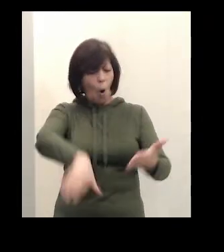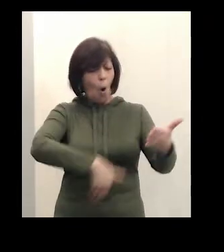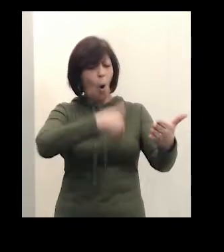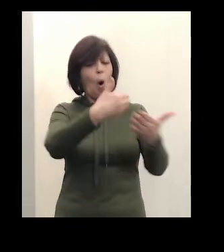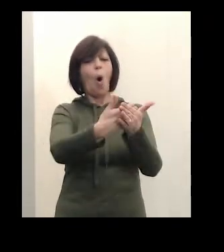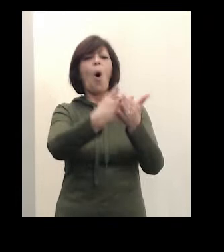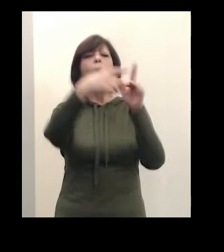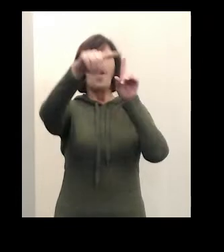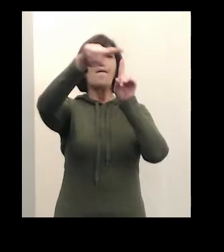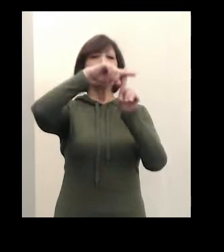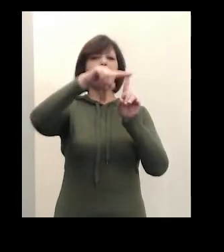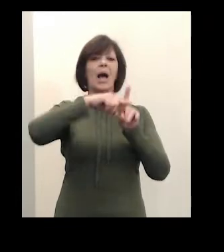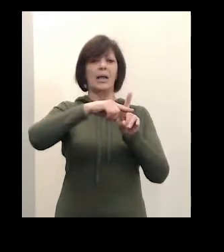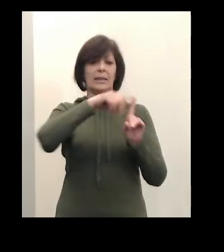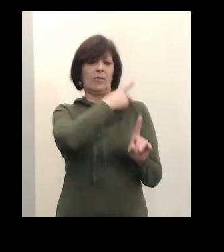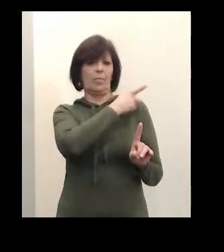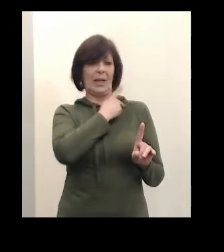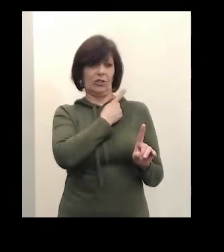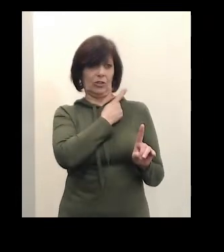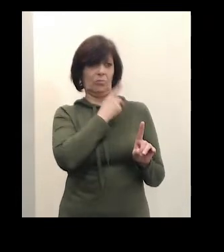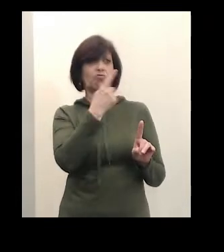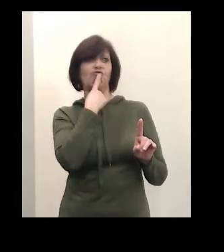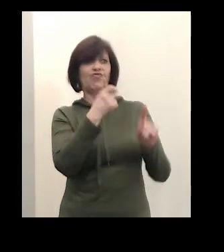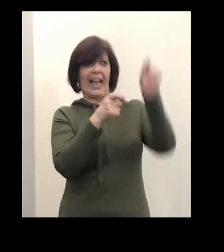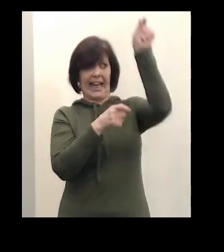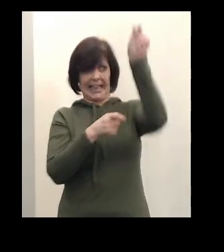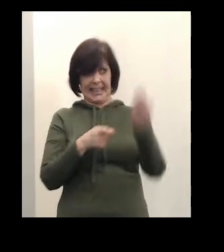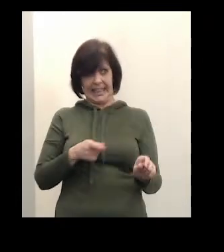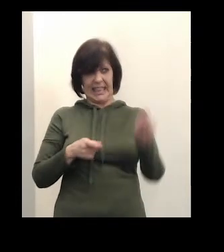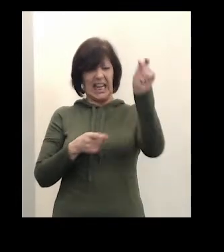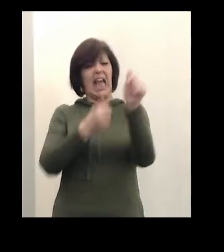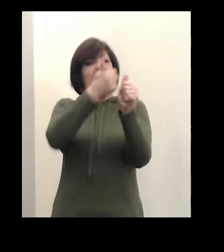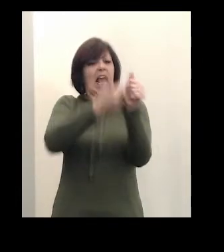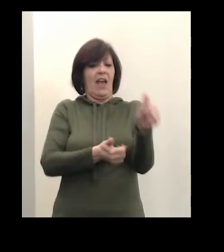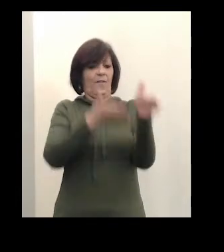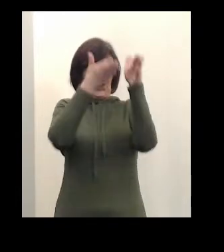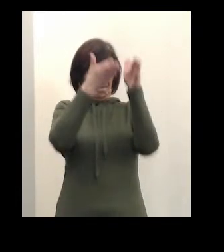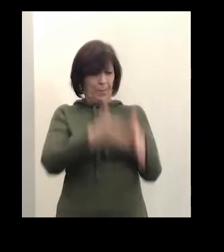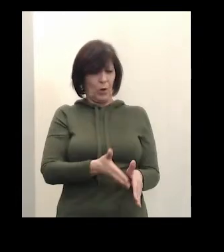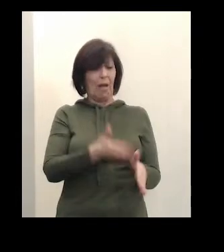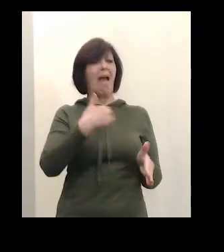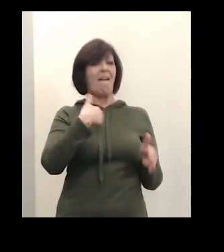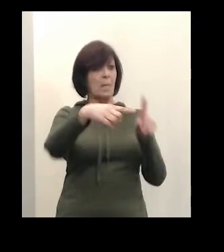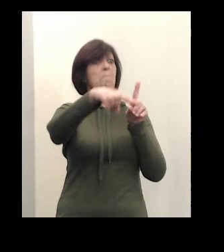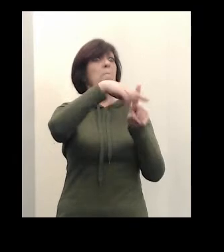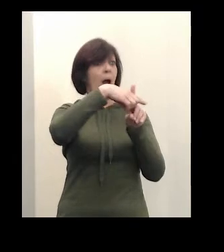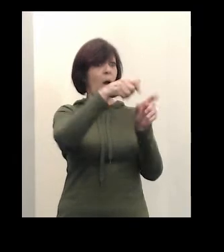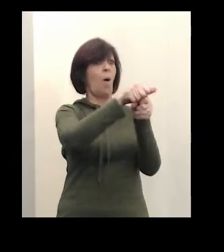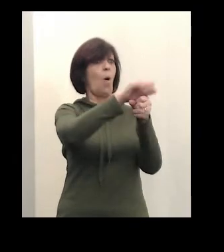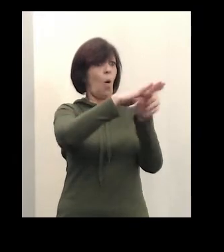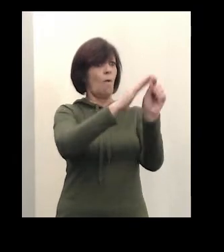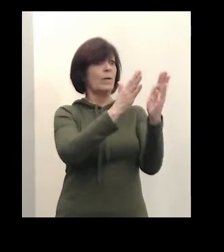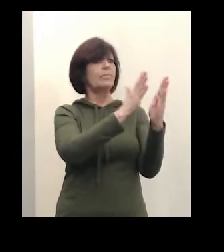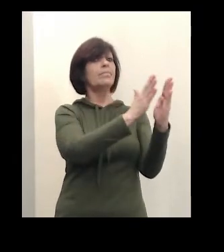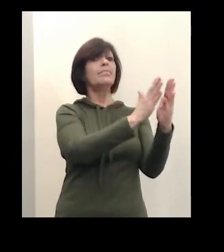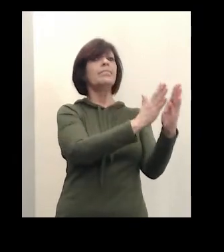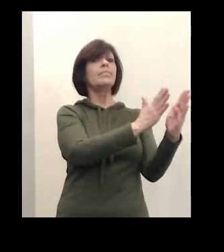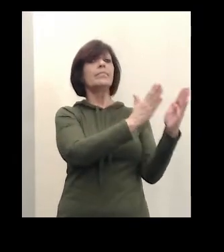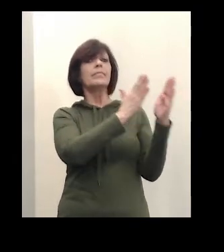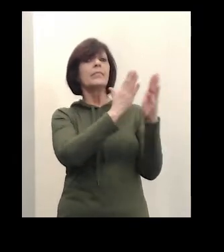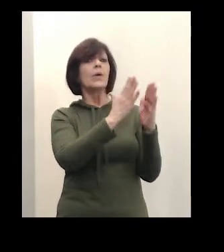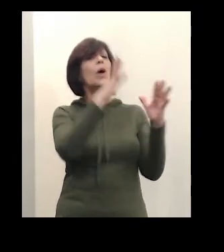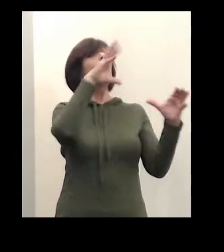red line. Those are every single person who is COVID positive. But we also will include two